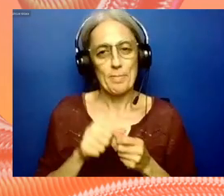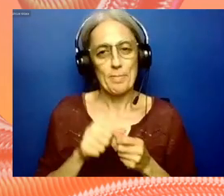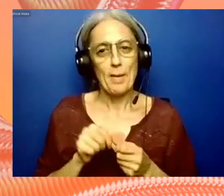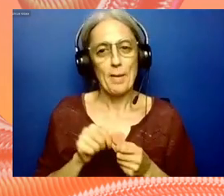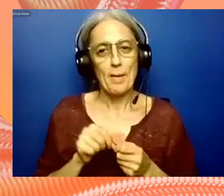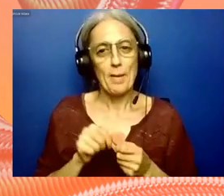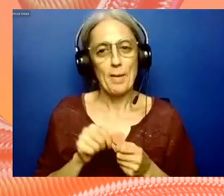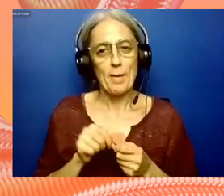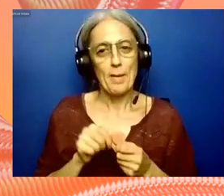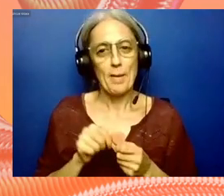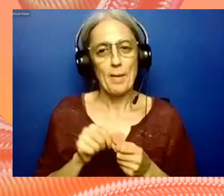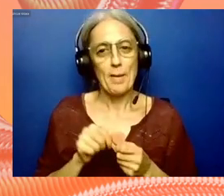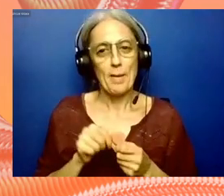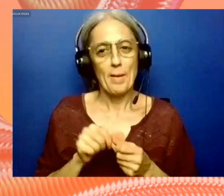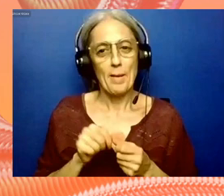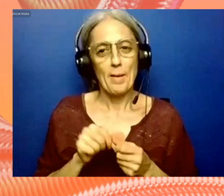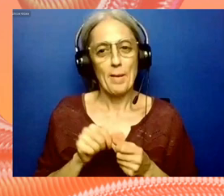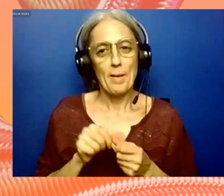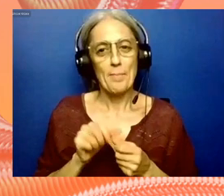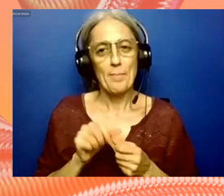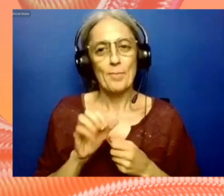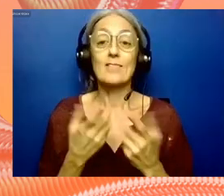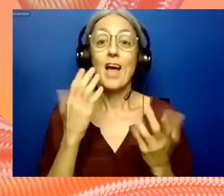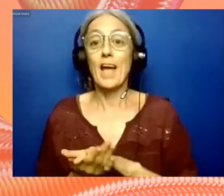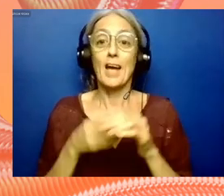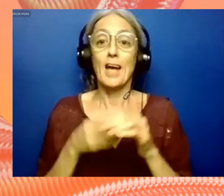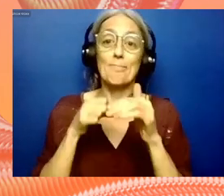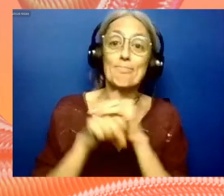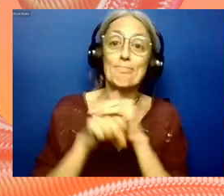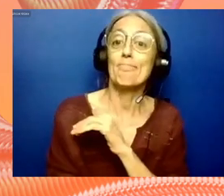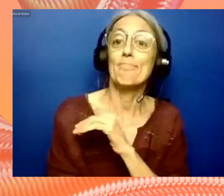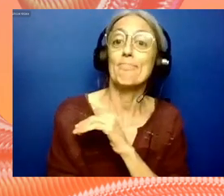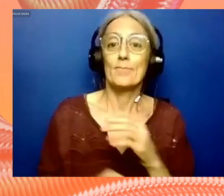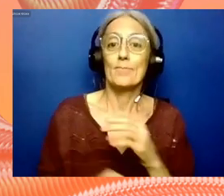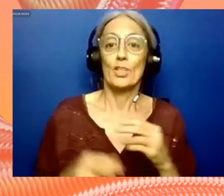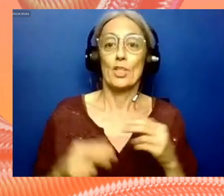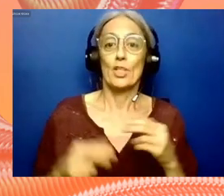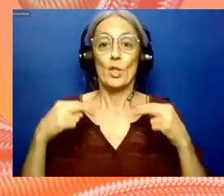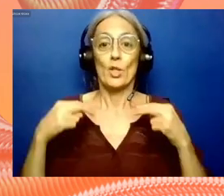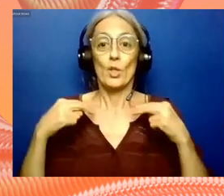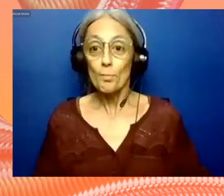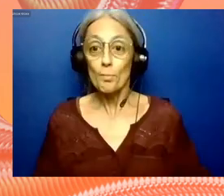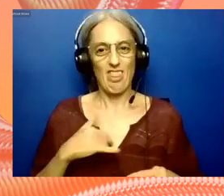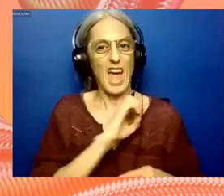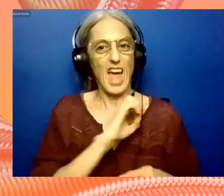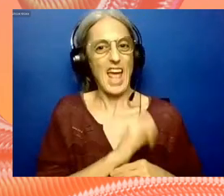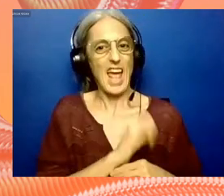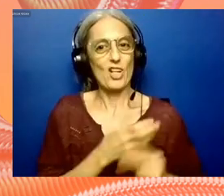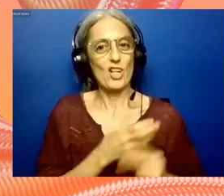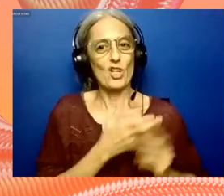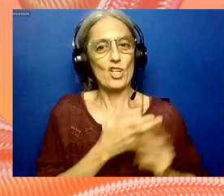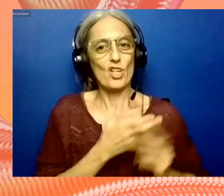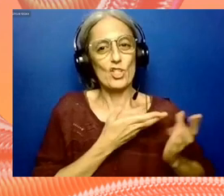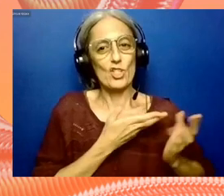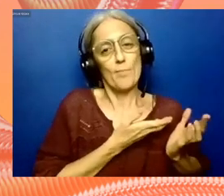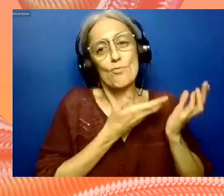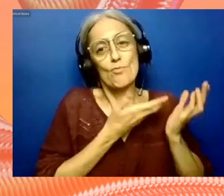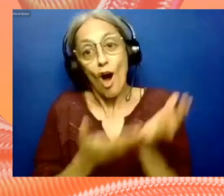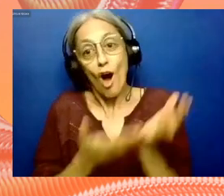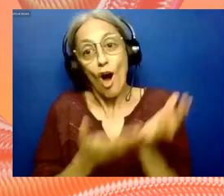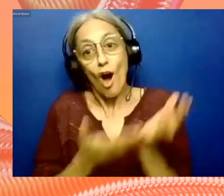here. We are sacred to the energy that brought us here. And we deeply,